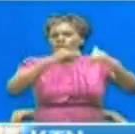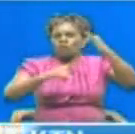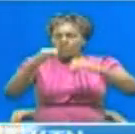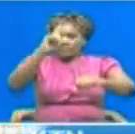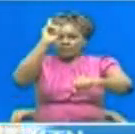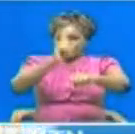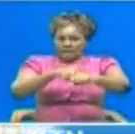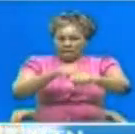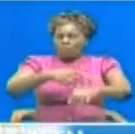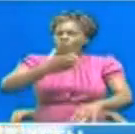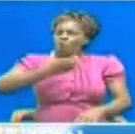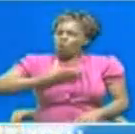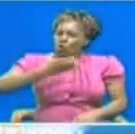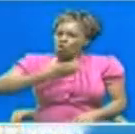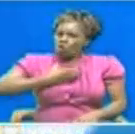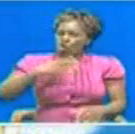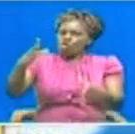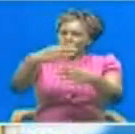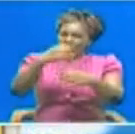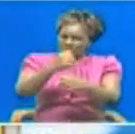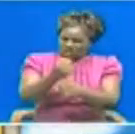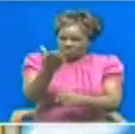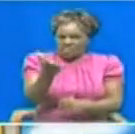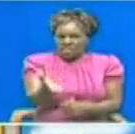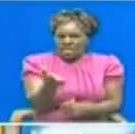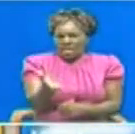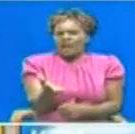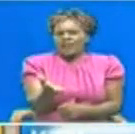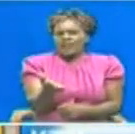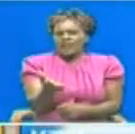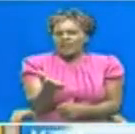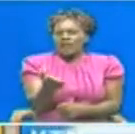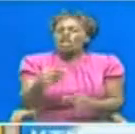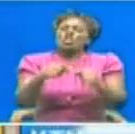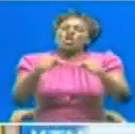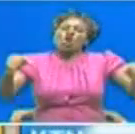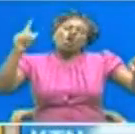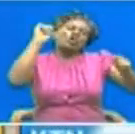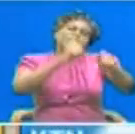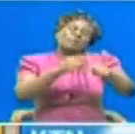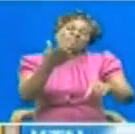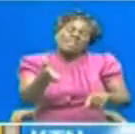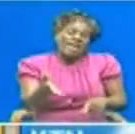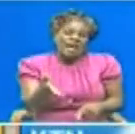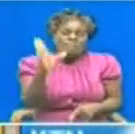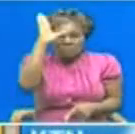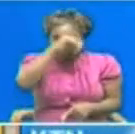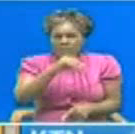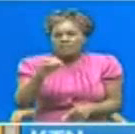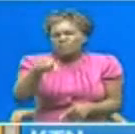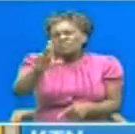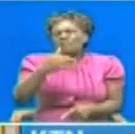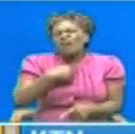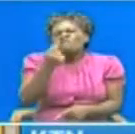when our very own entities which have been in the sector for quite a while are left